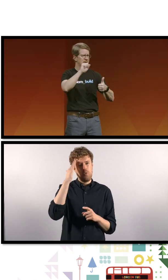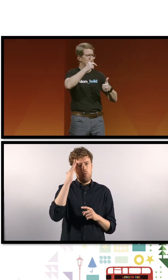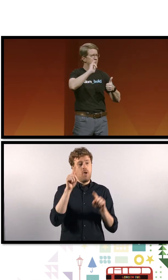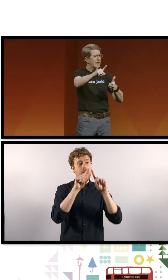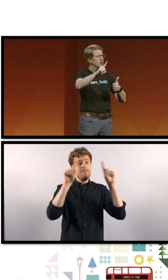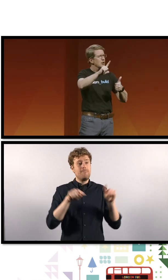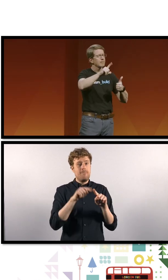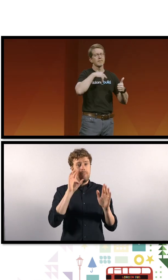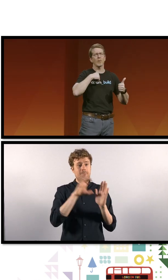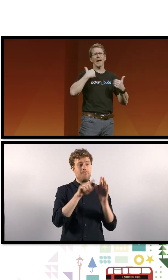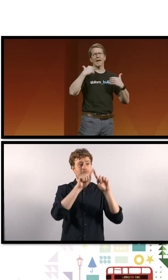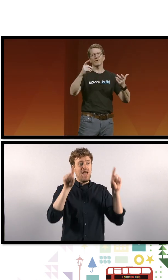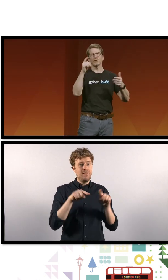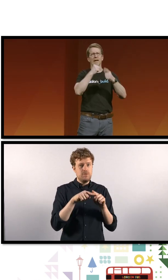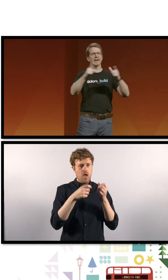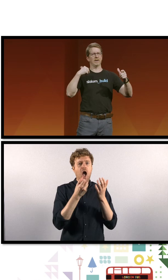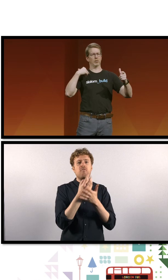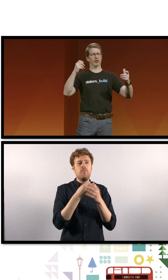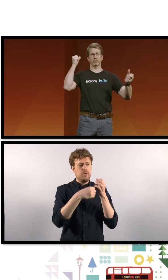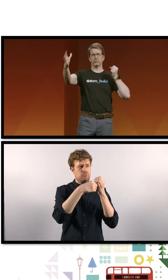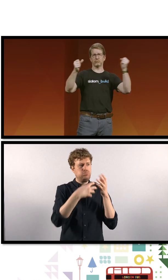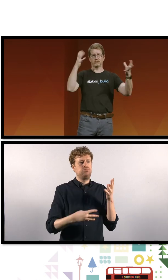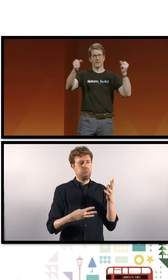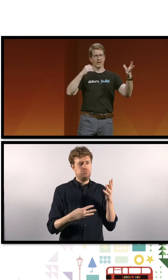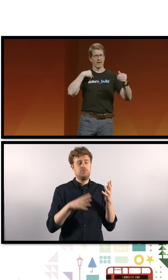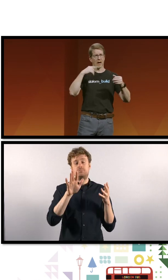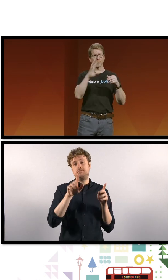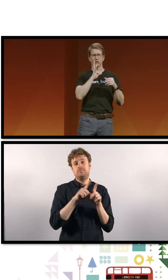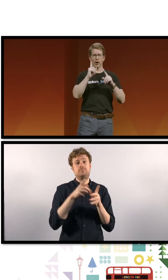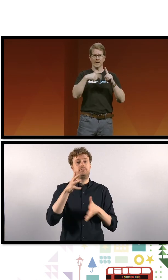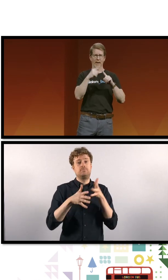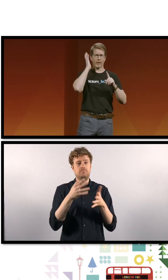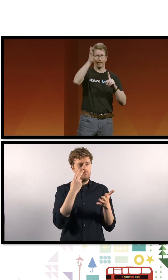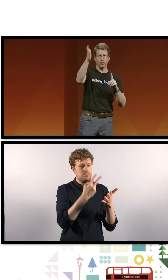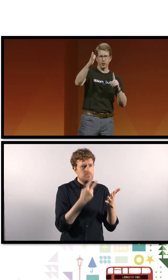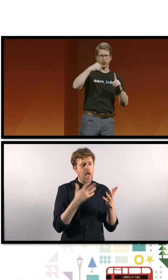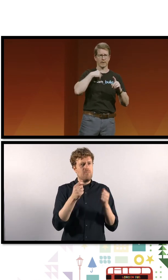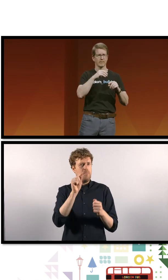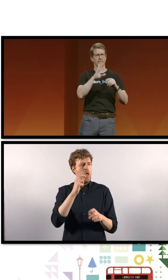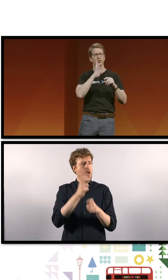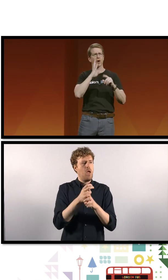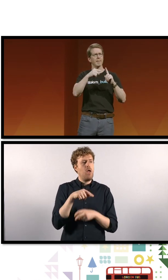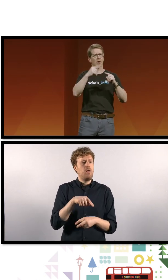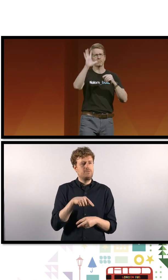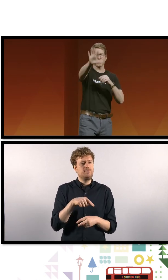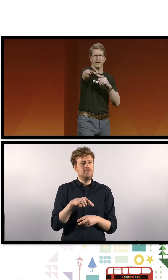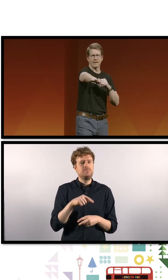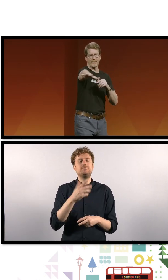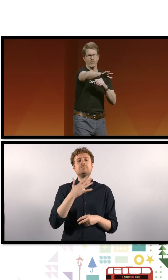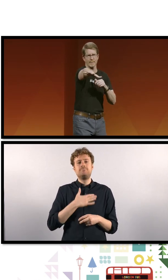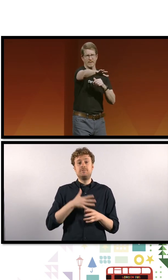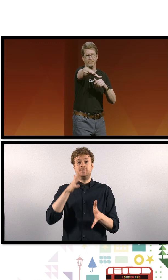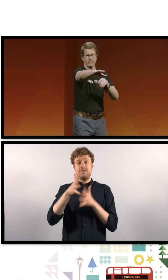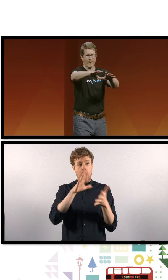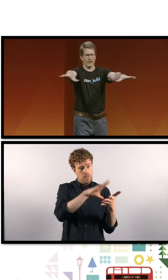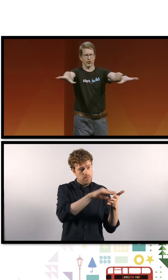need the context. It's very spatial as a language, so when I'm signing here, I'm talking about the future. It'd